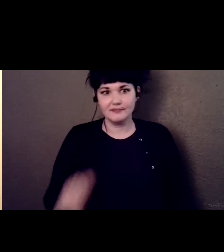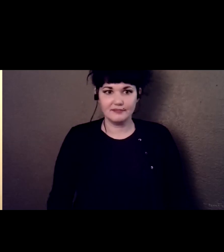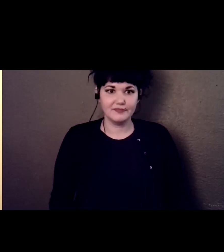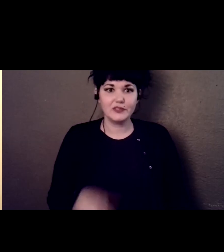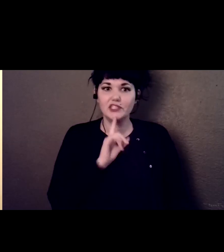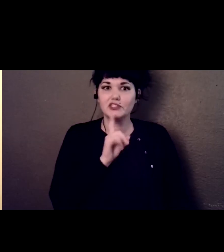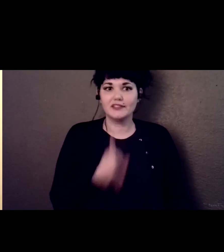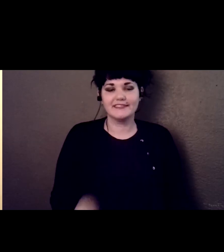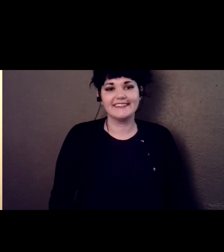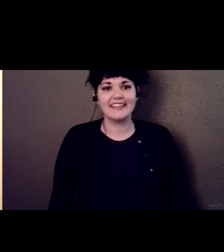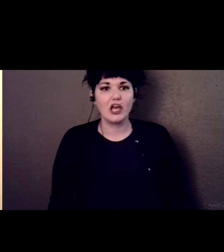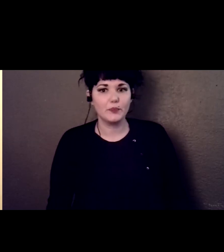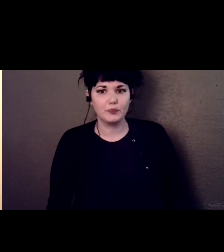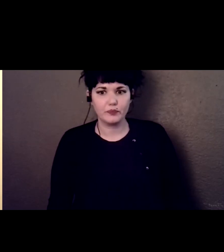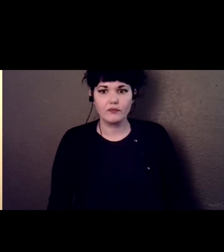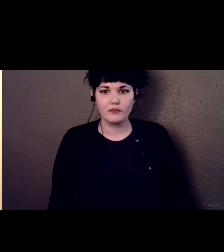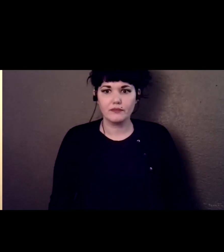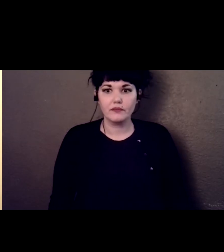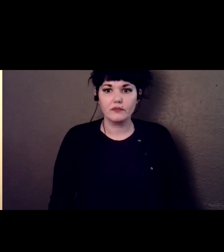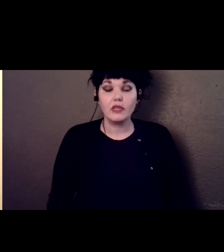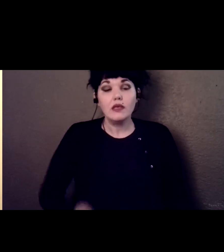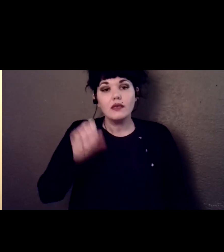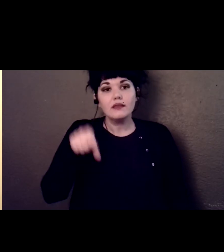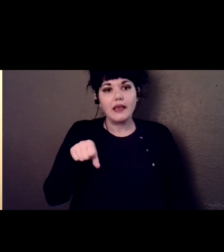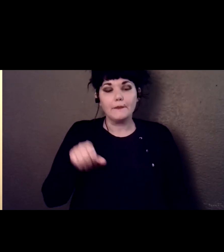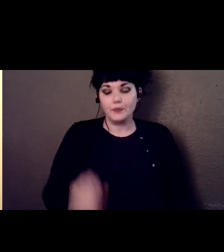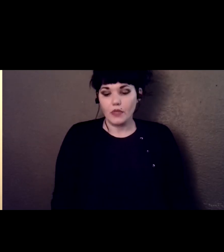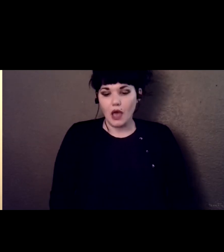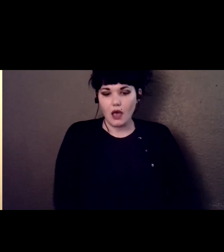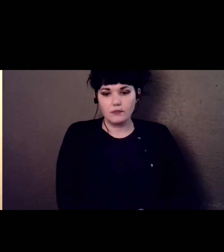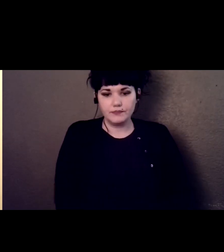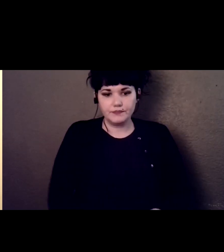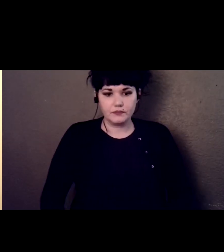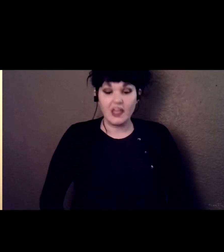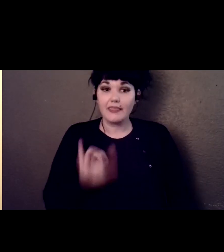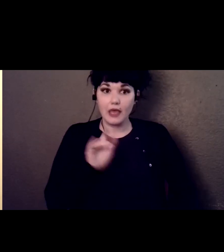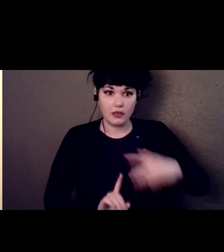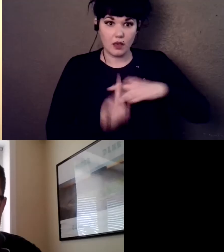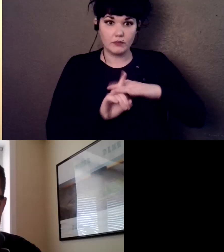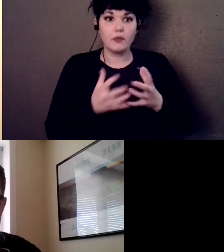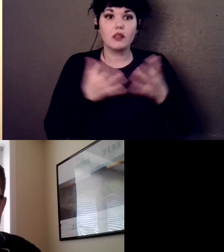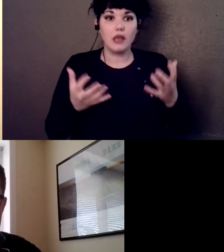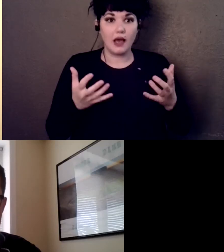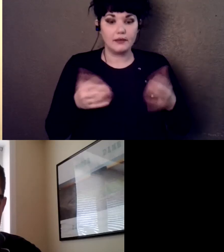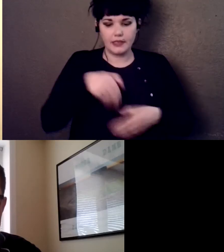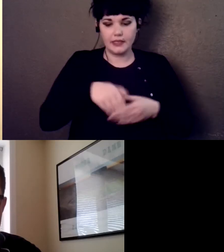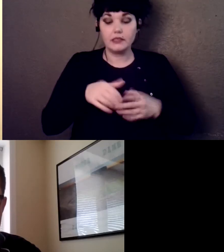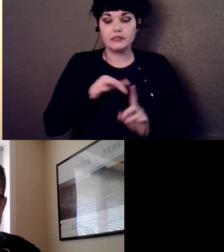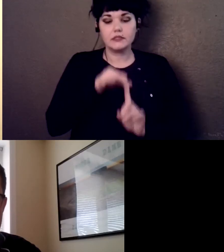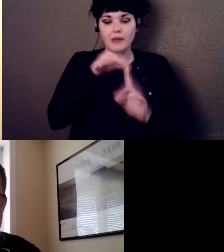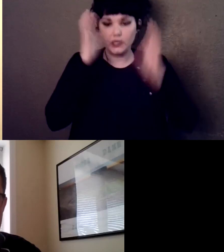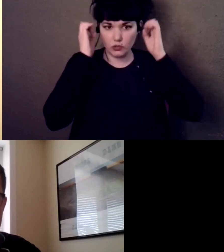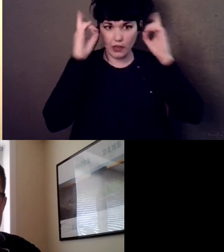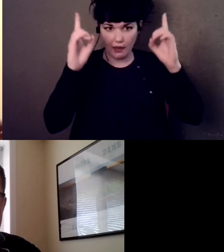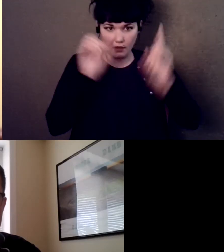Sure, Julio. Yeah, so I mean, we would, it comes up a lot in special education cases. So for